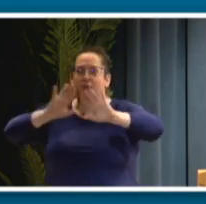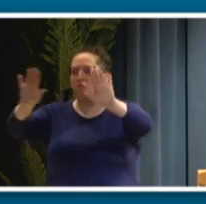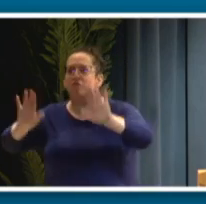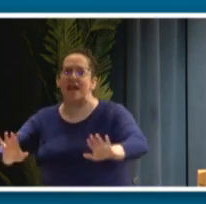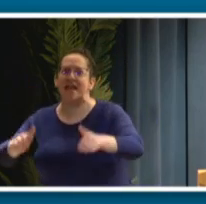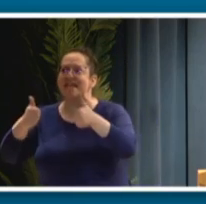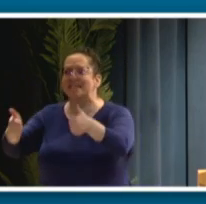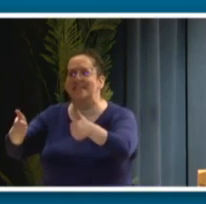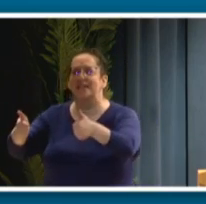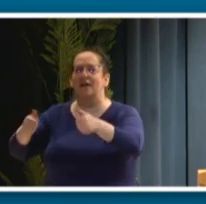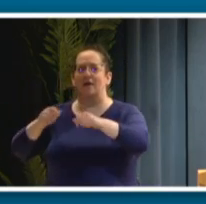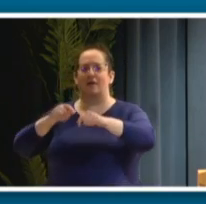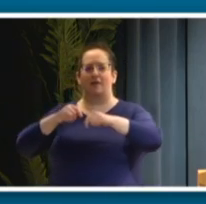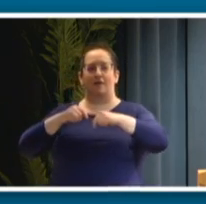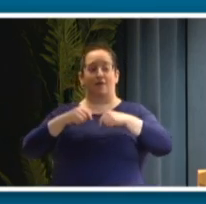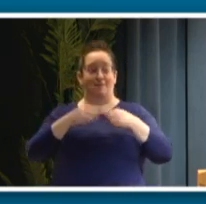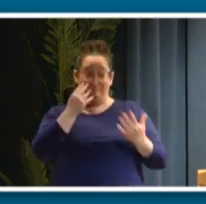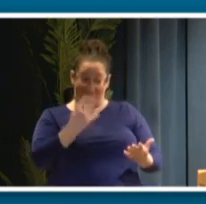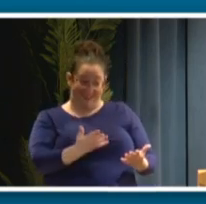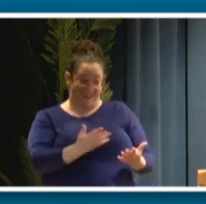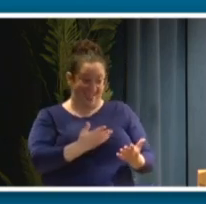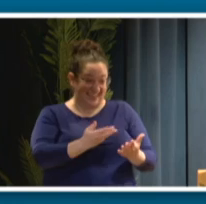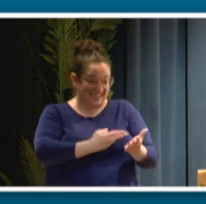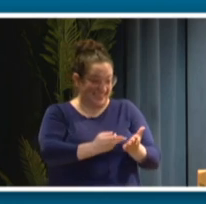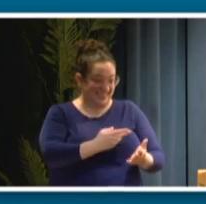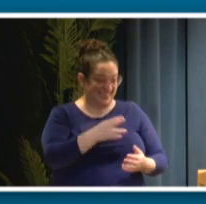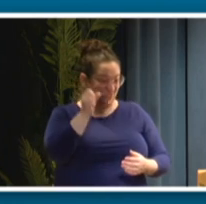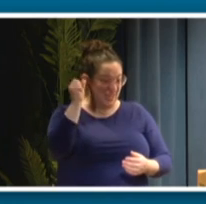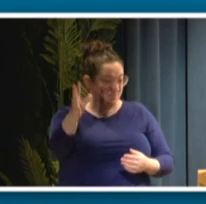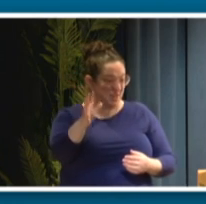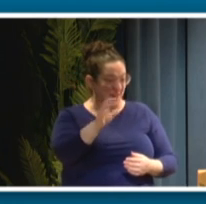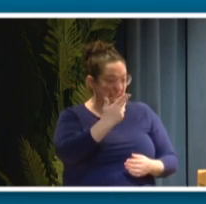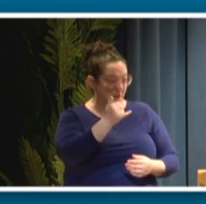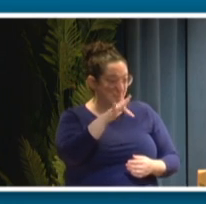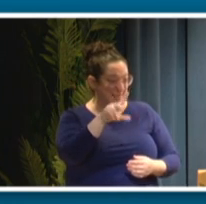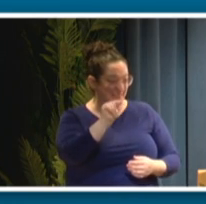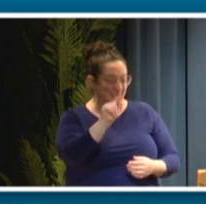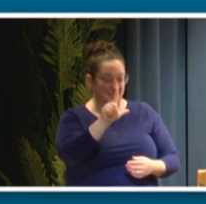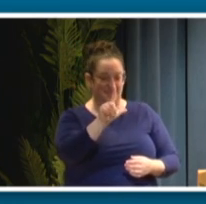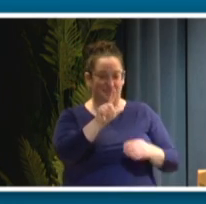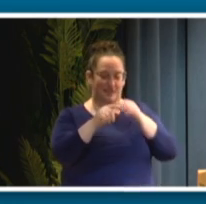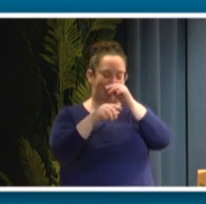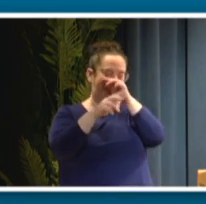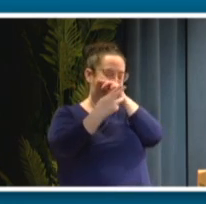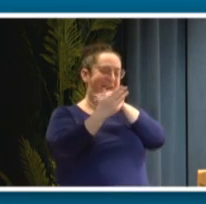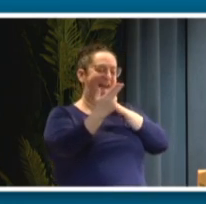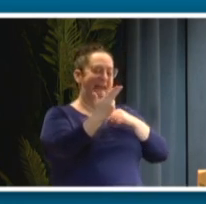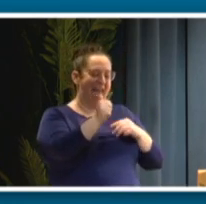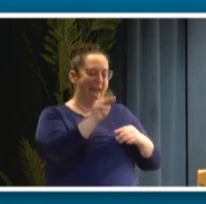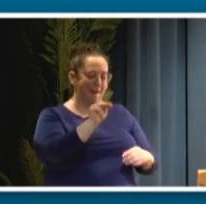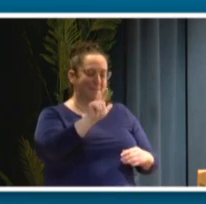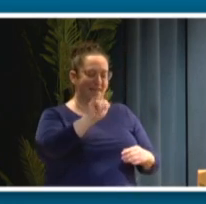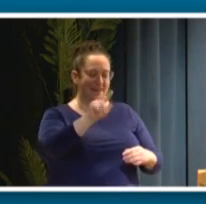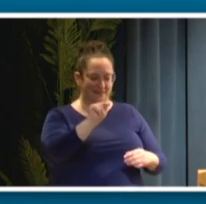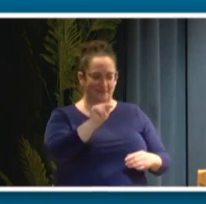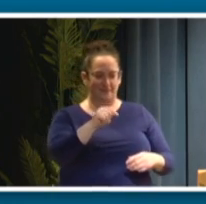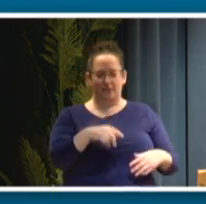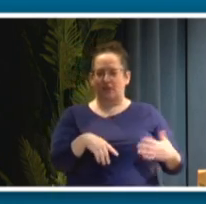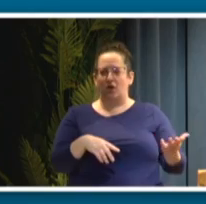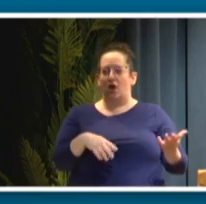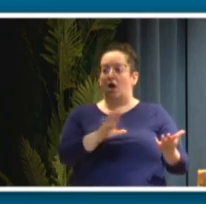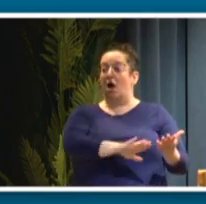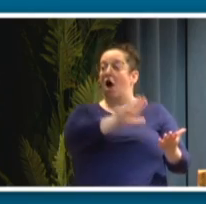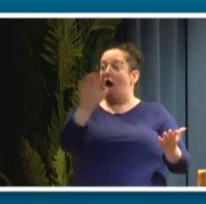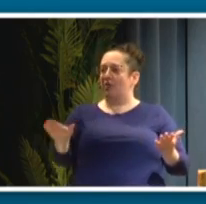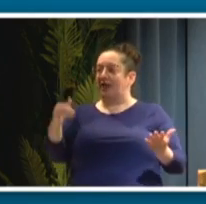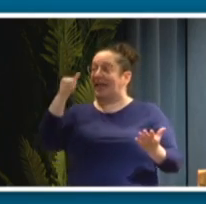Right? Like, what would you do if I told you a story about a kid whose brother get murdered in the street and he got to figure out if he's going to avenge his brother's death, but he only got 60 seconds to decide?